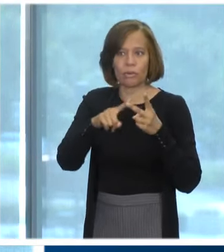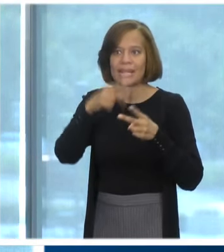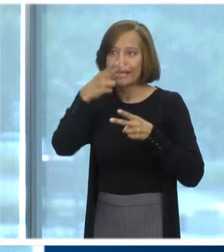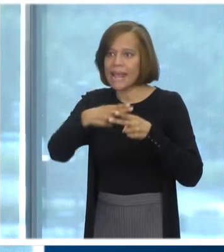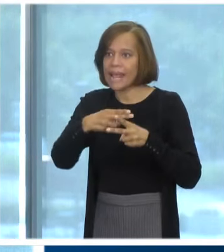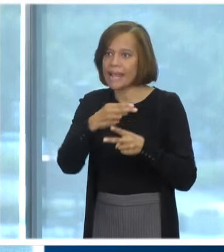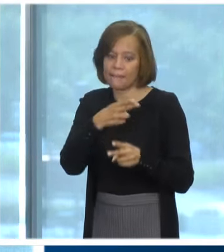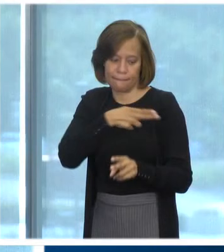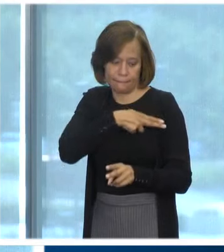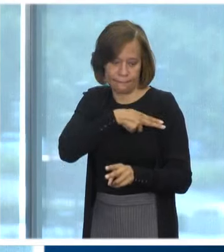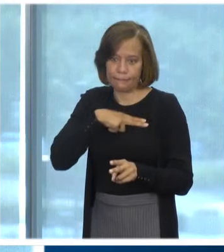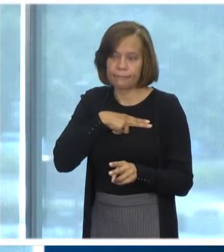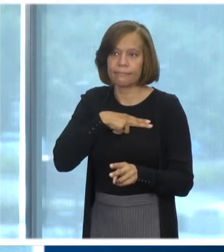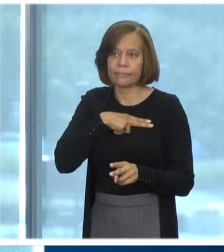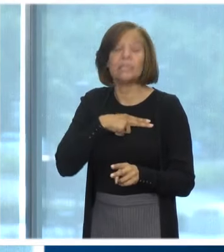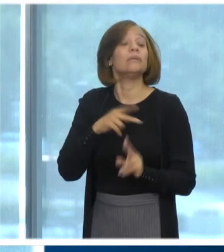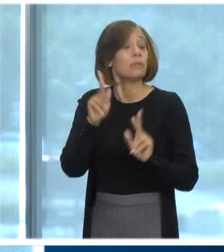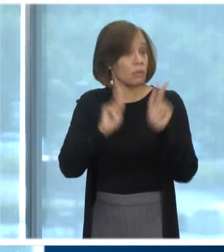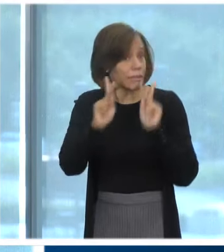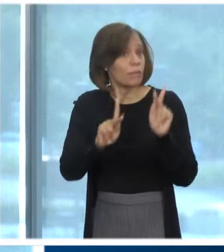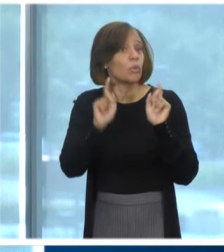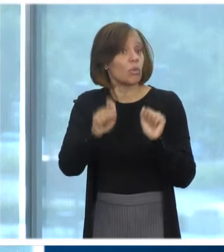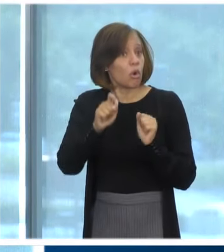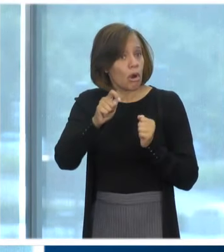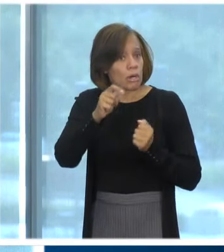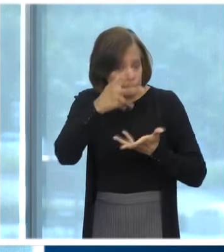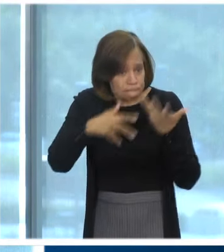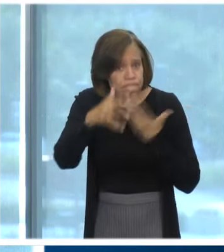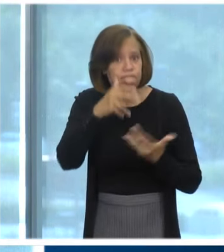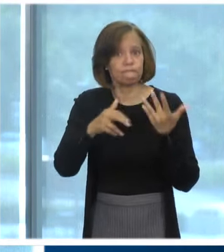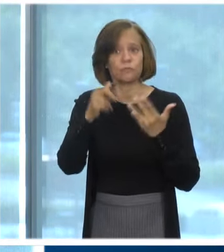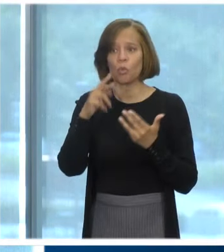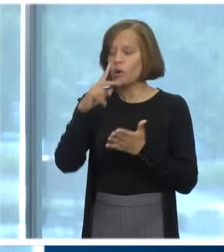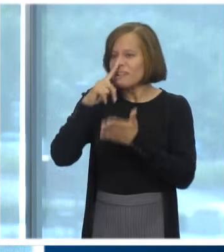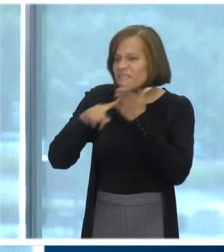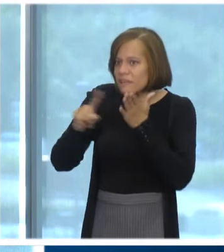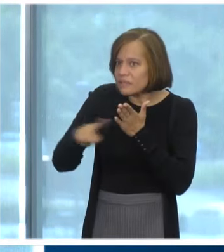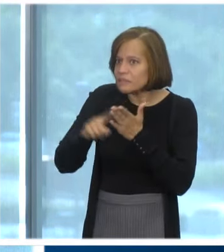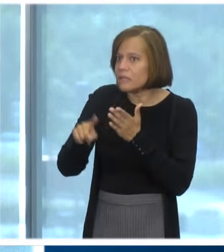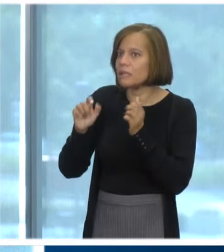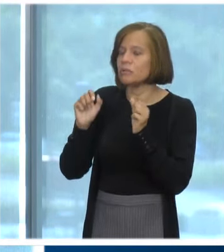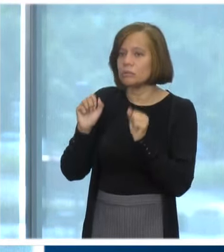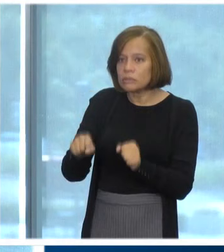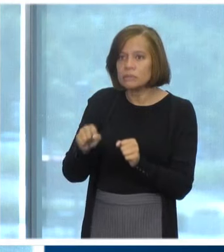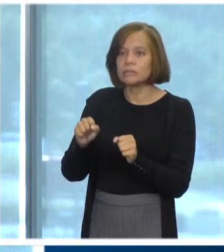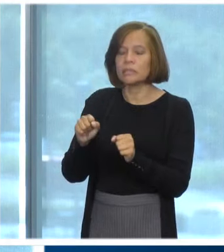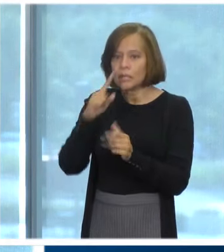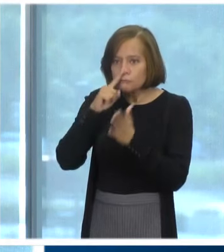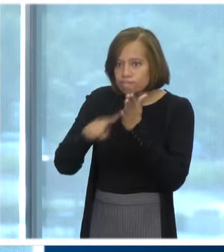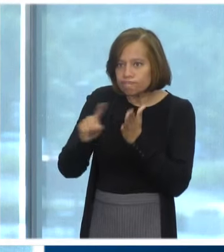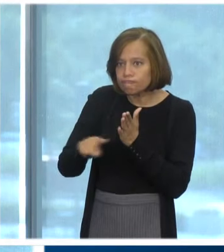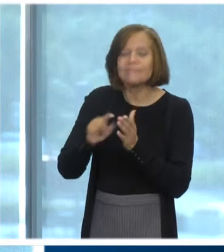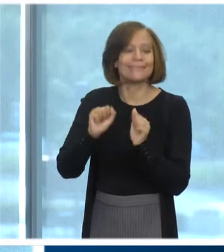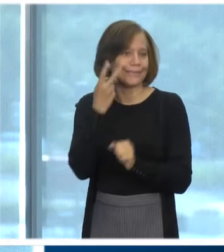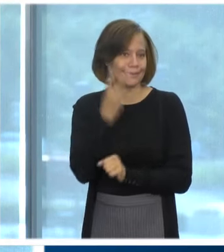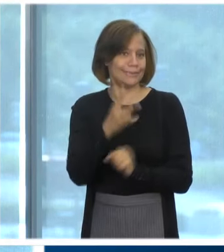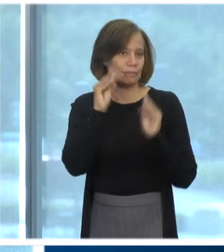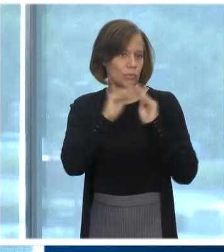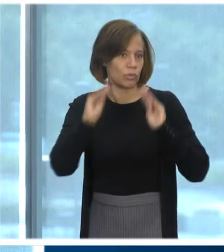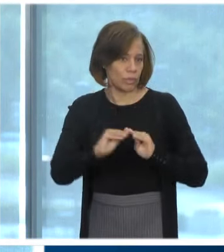the individuals who are interacting with that officer as well as for investigators who are later looking into conduct to determine who